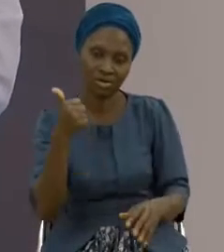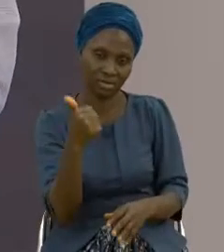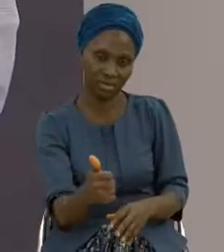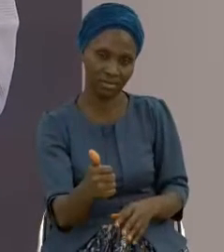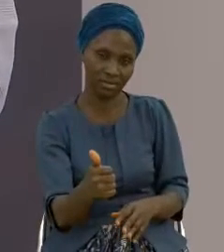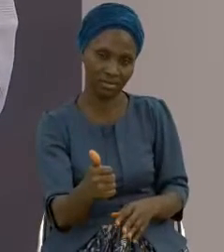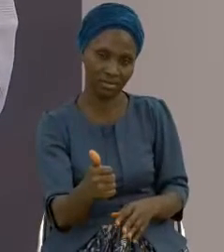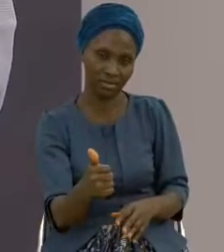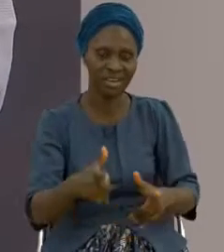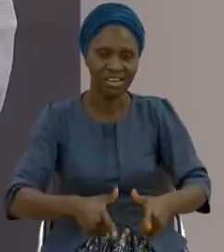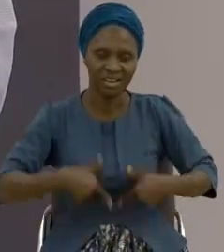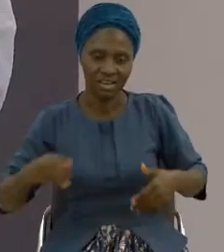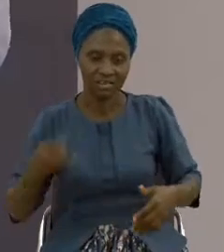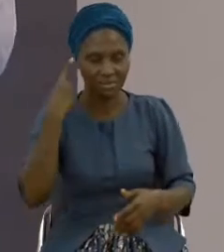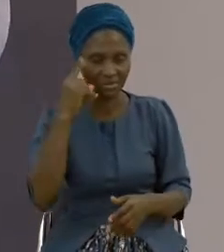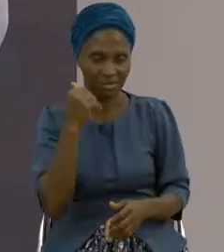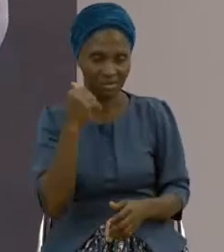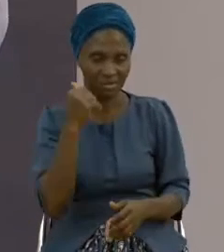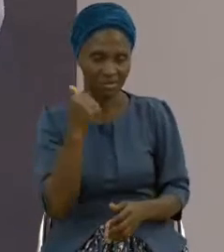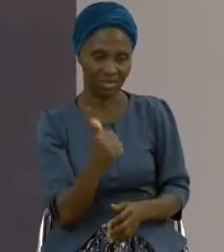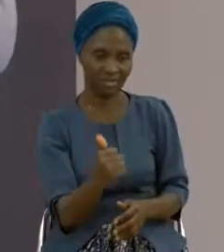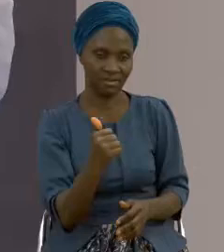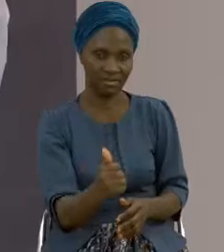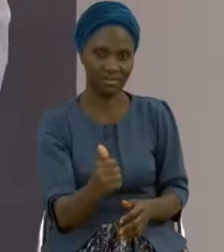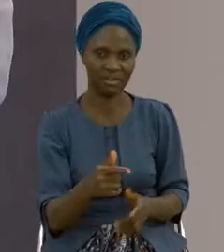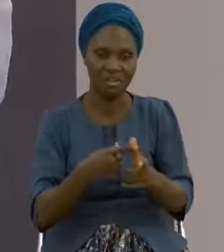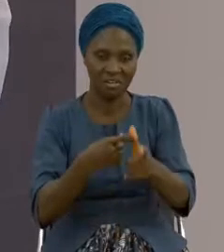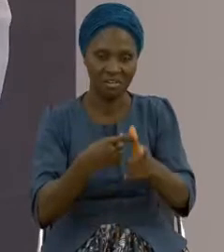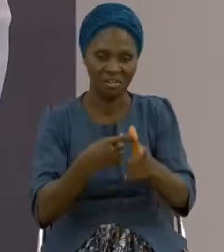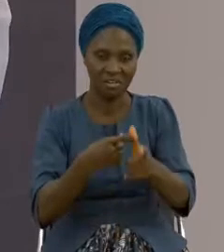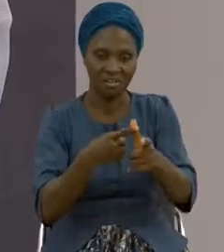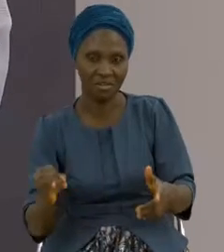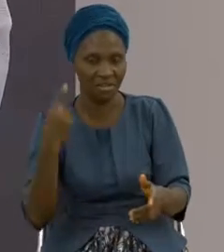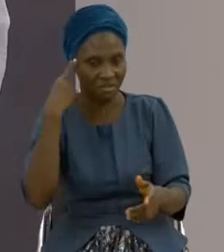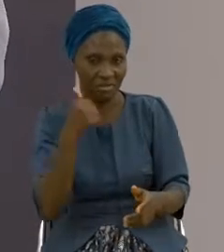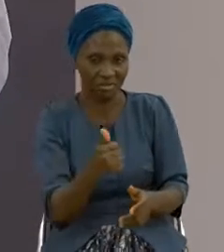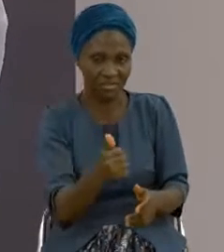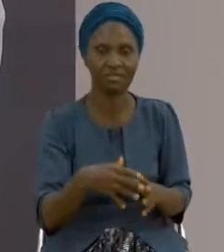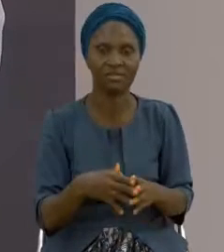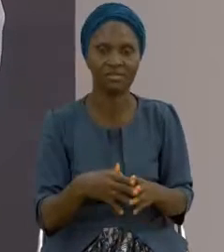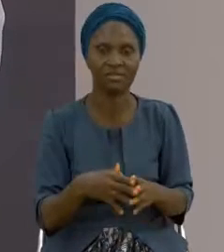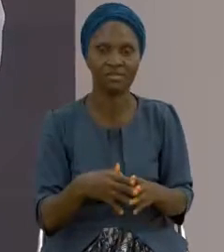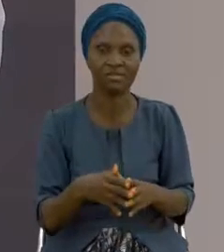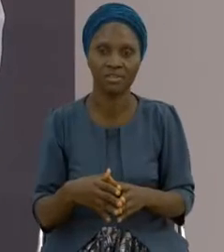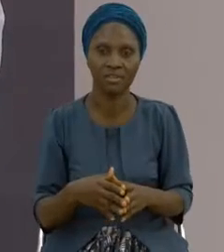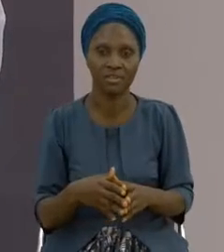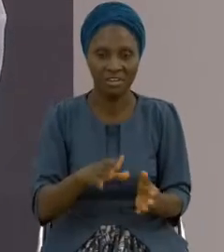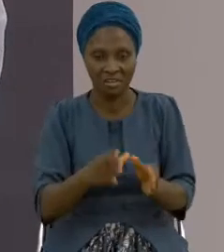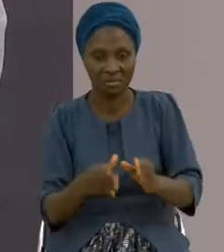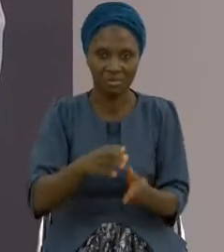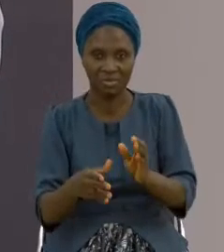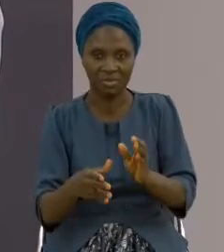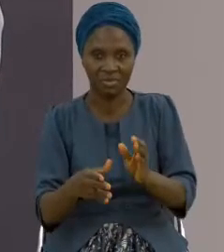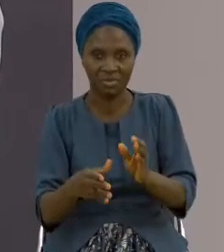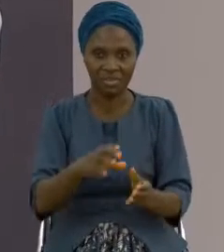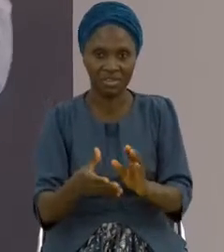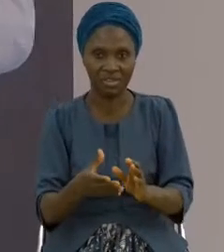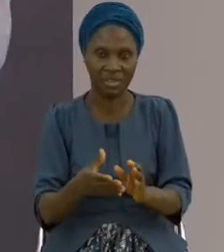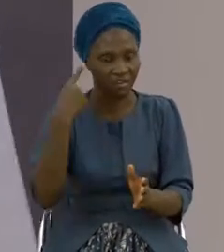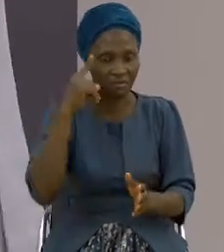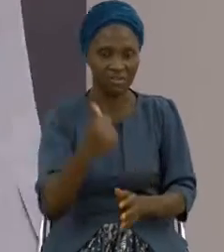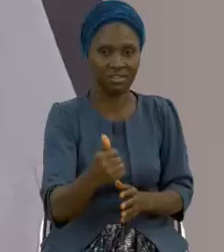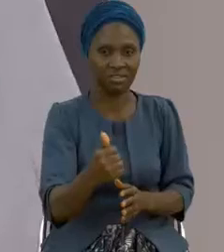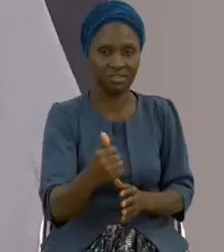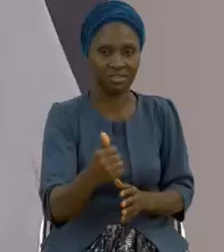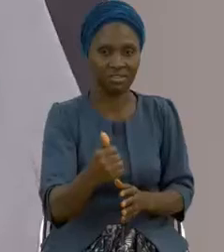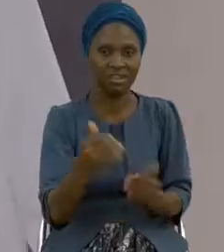running for self, competing for self, fighting for self